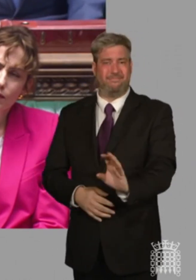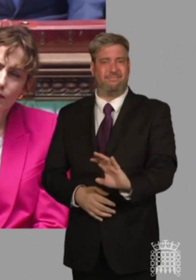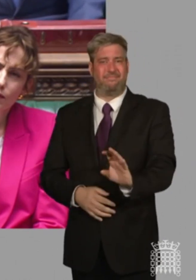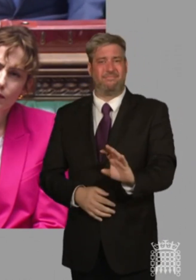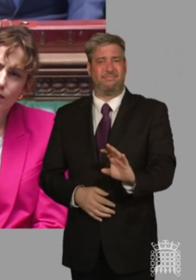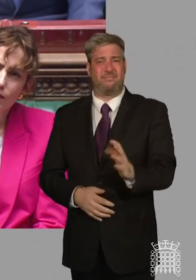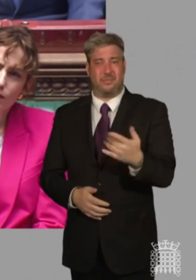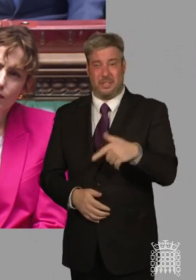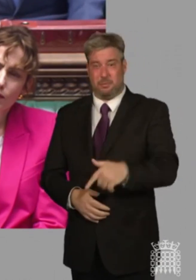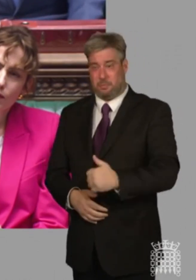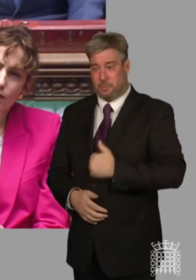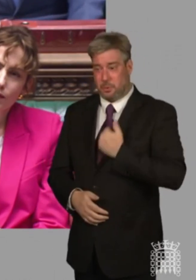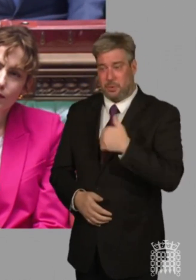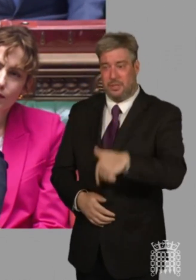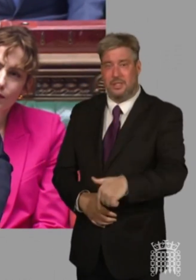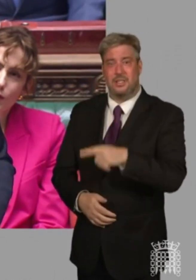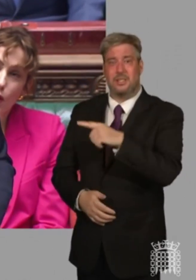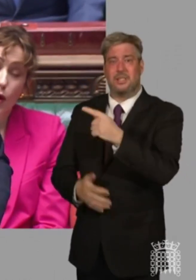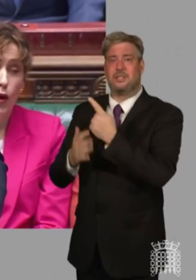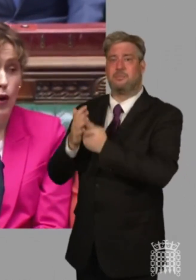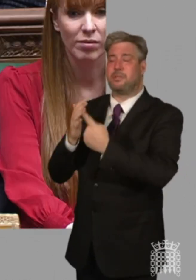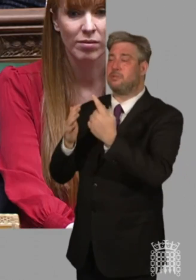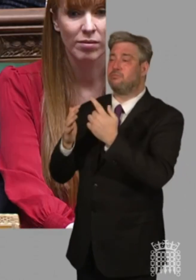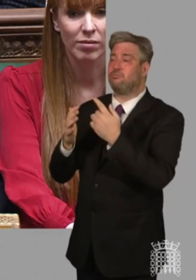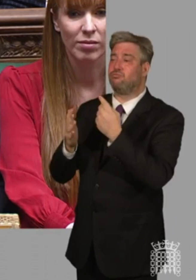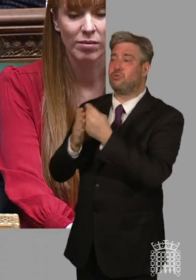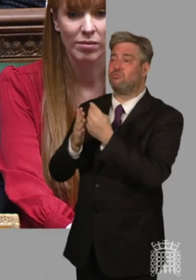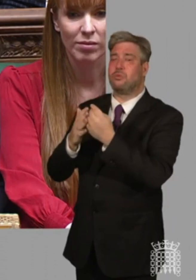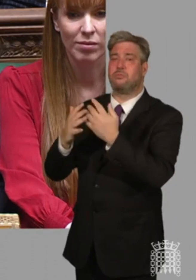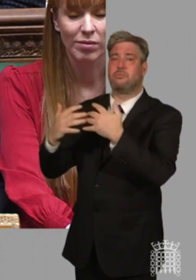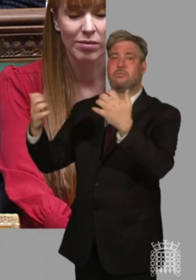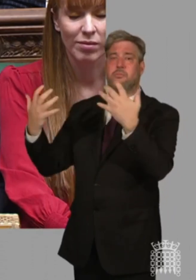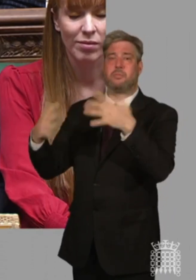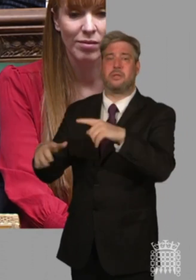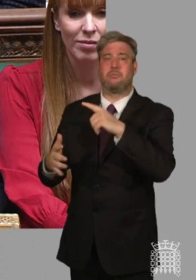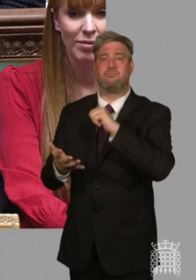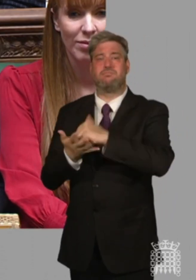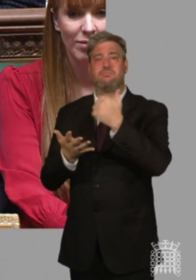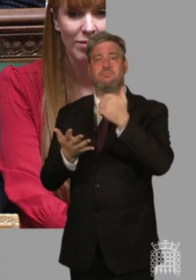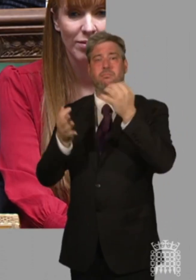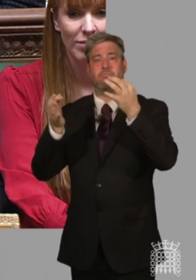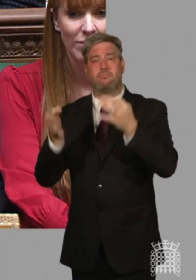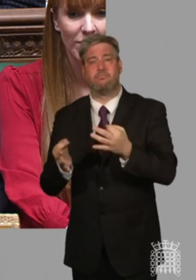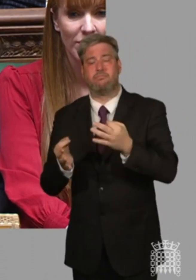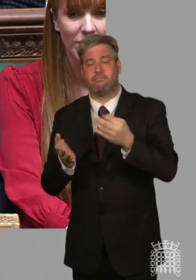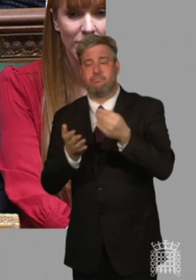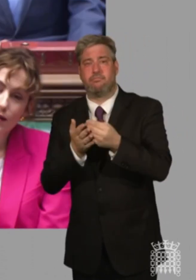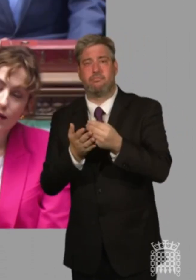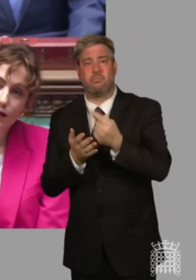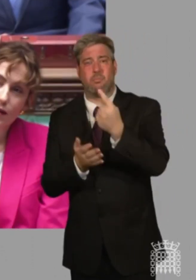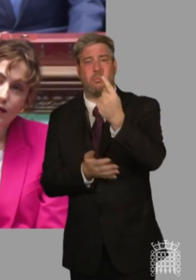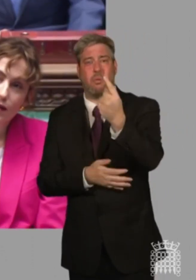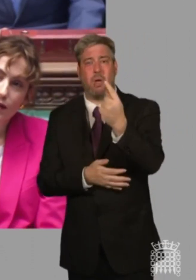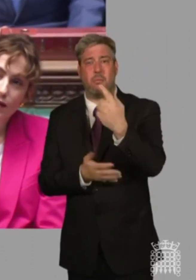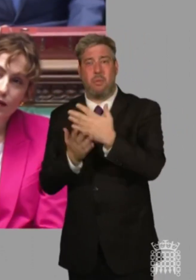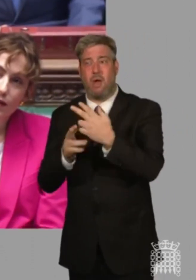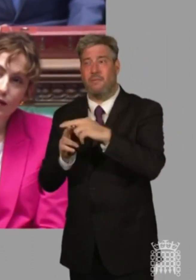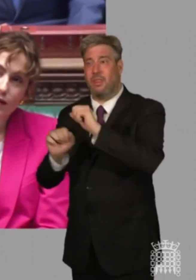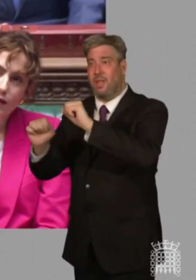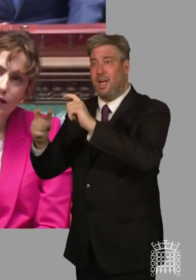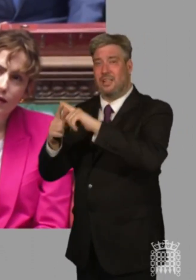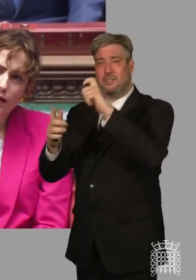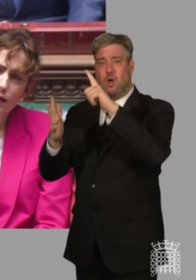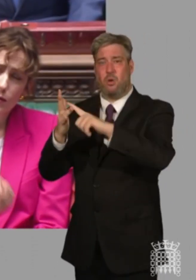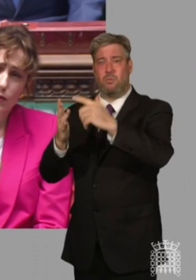cost double what they had previously claimed. Not the £6 billion that Labour accounted for, but